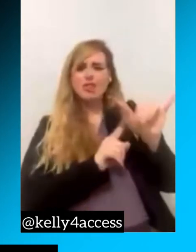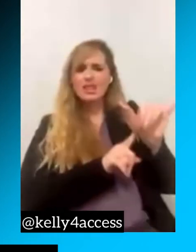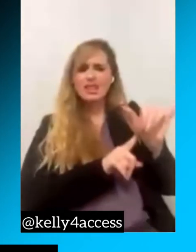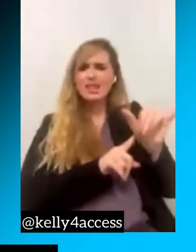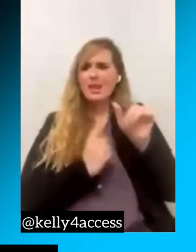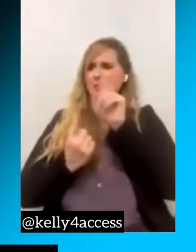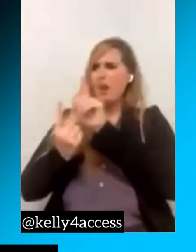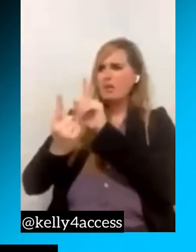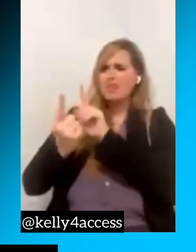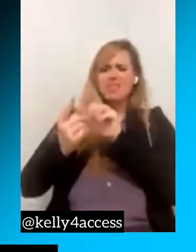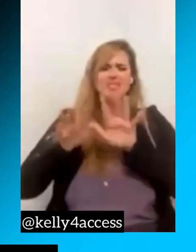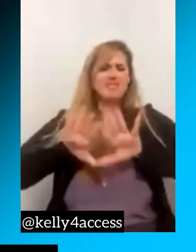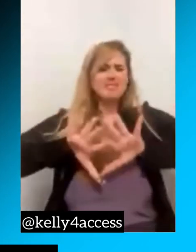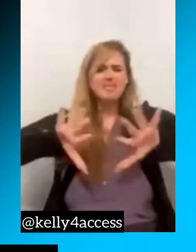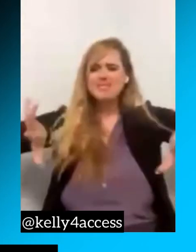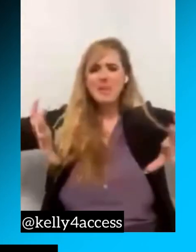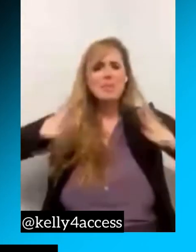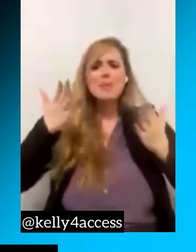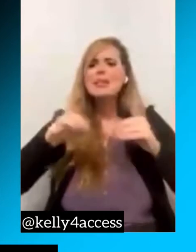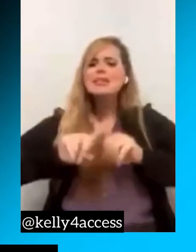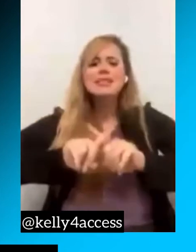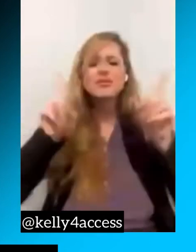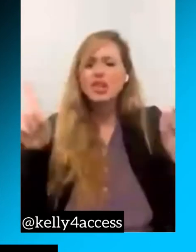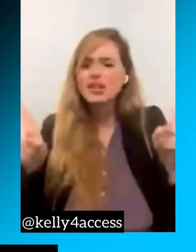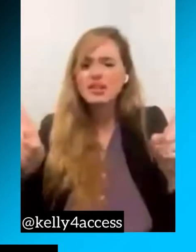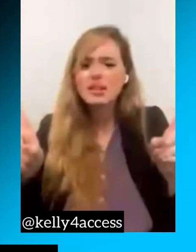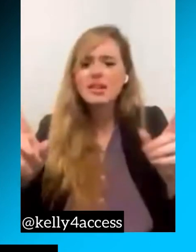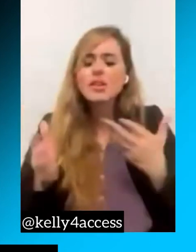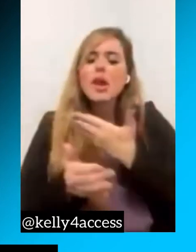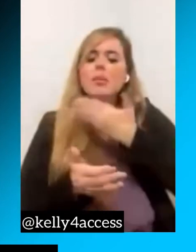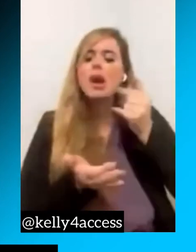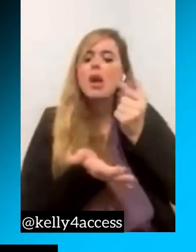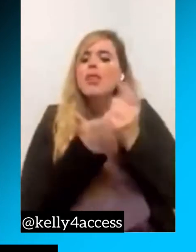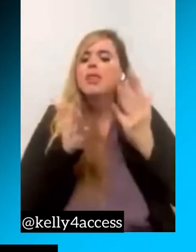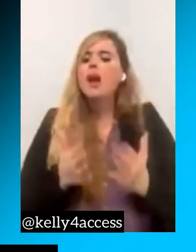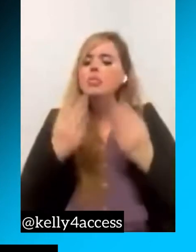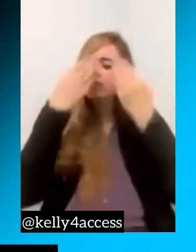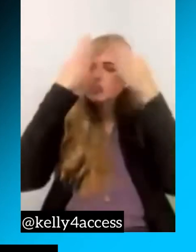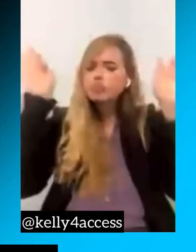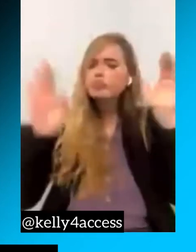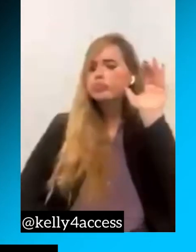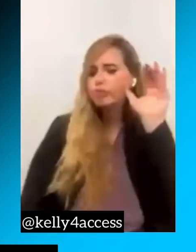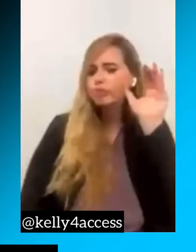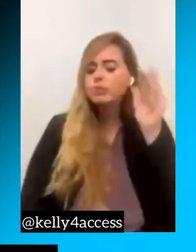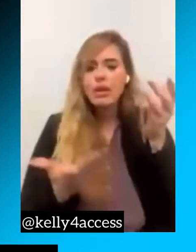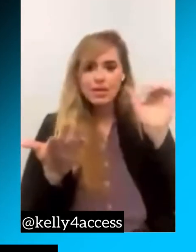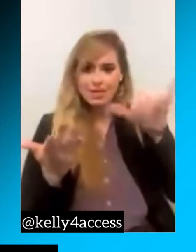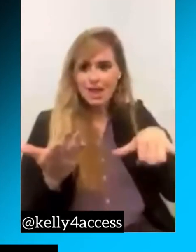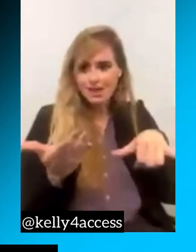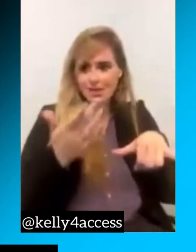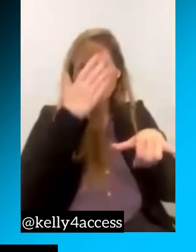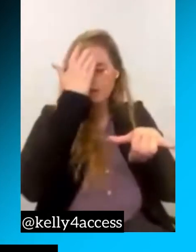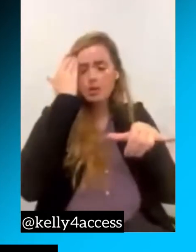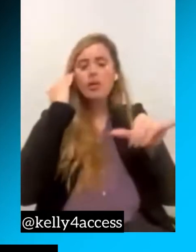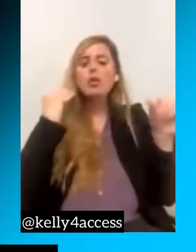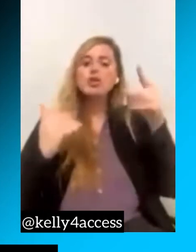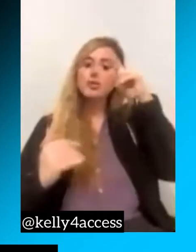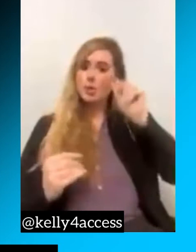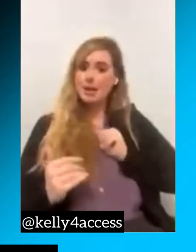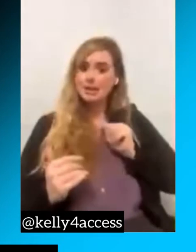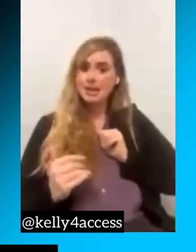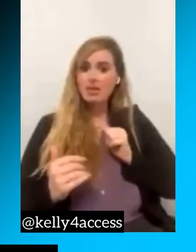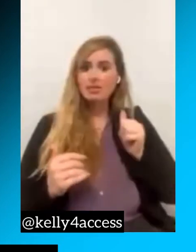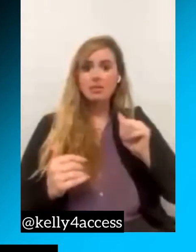all. So I know that I also know that like for myself, because I'm non-binary,